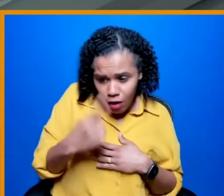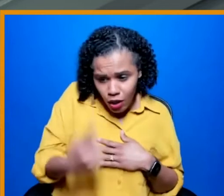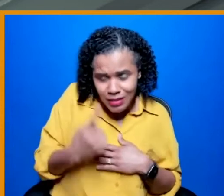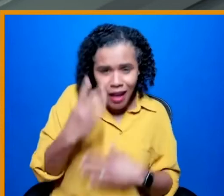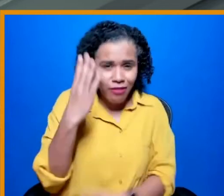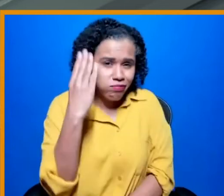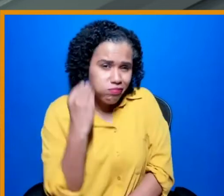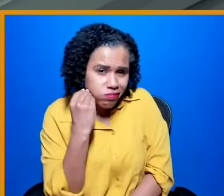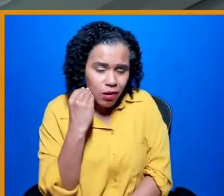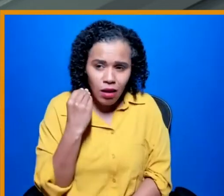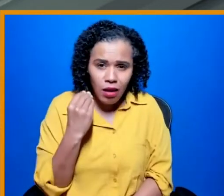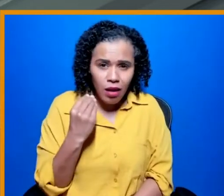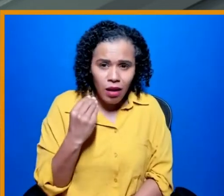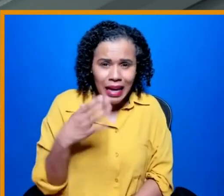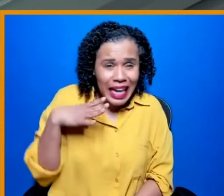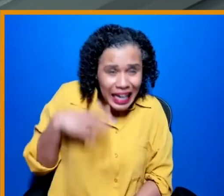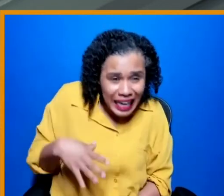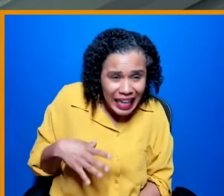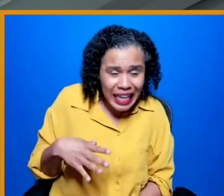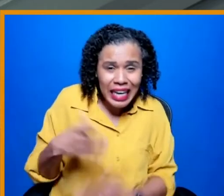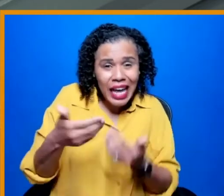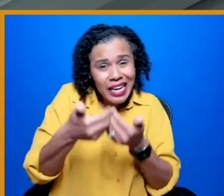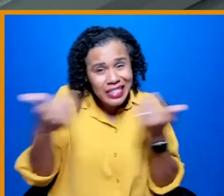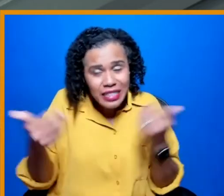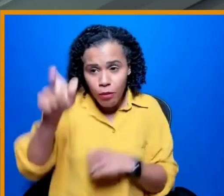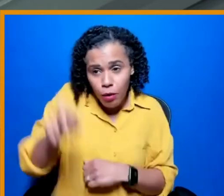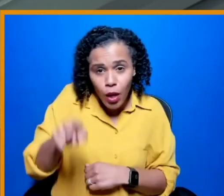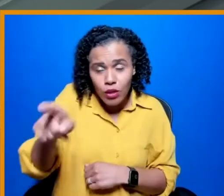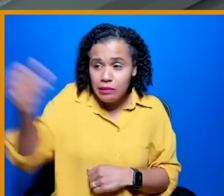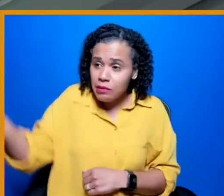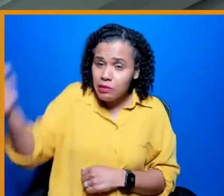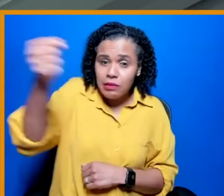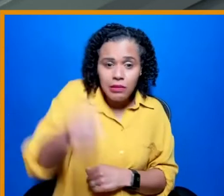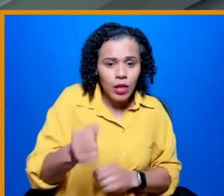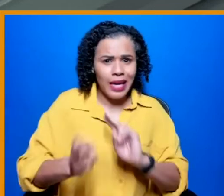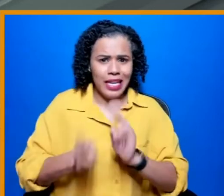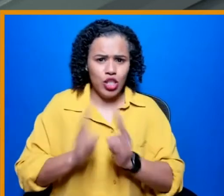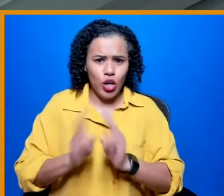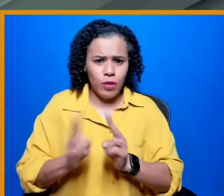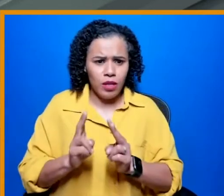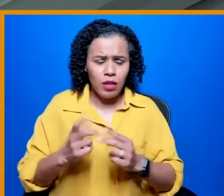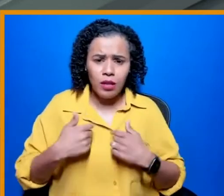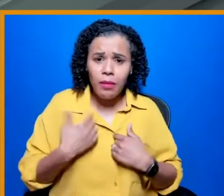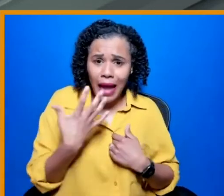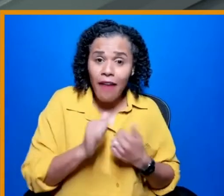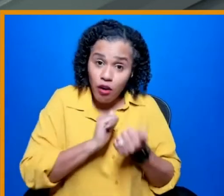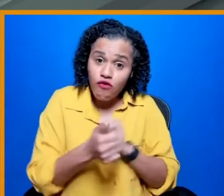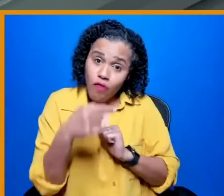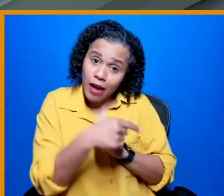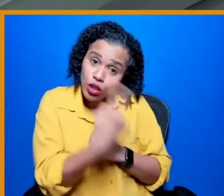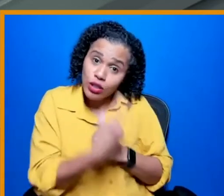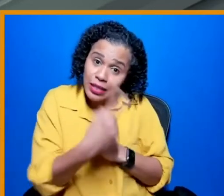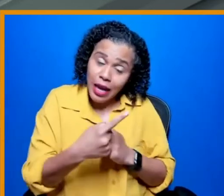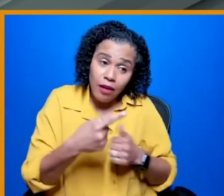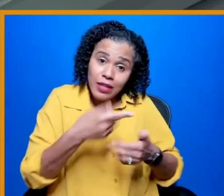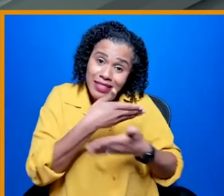separate person in the classroom to interpret for them? I have a friend who is a sign language interpreter in a school